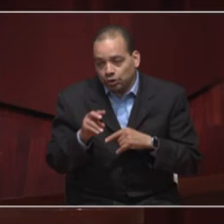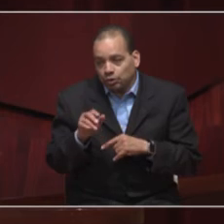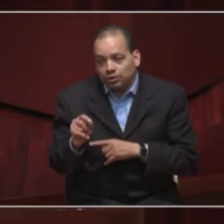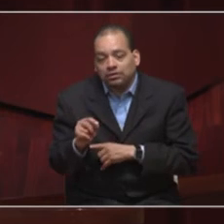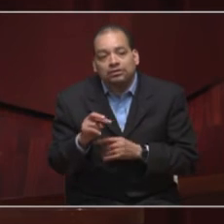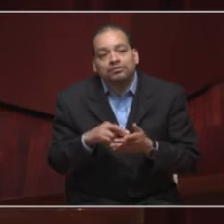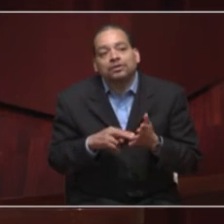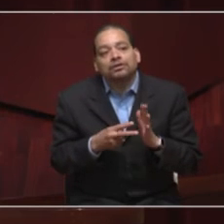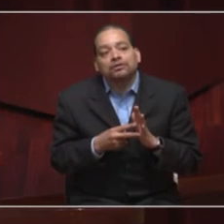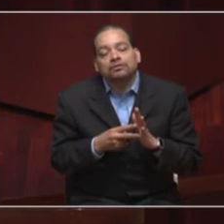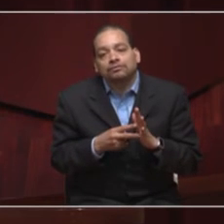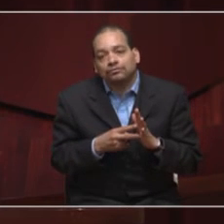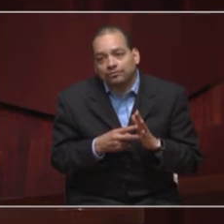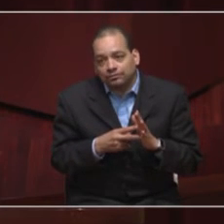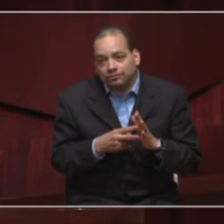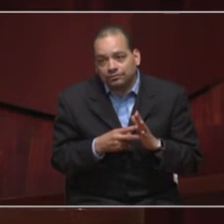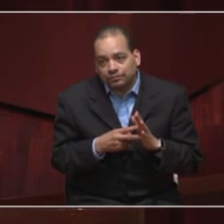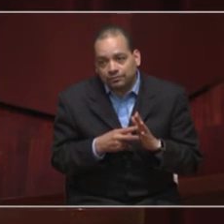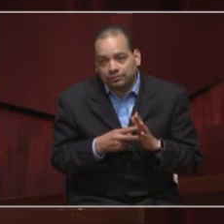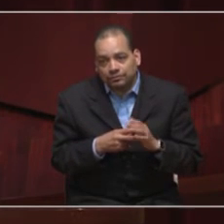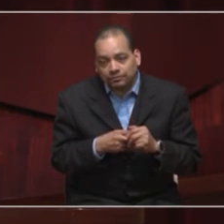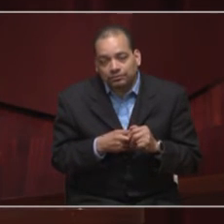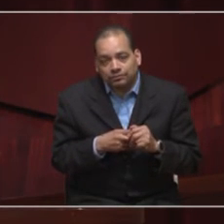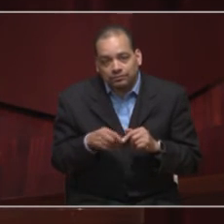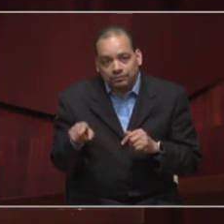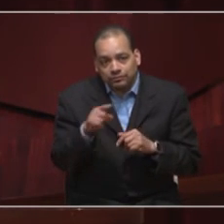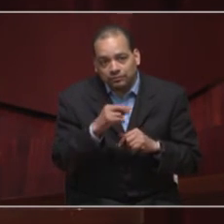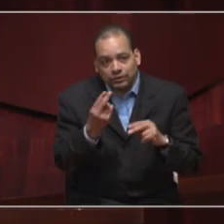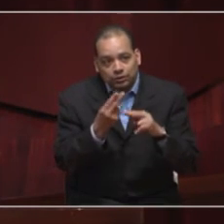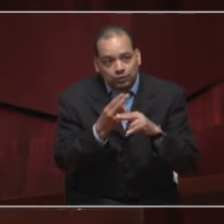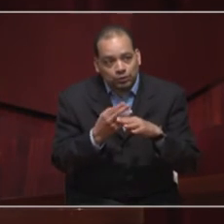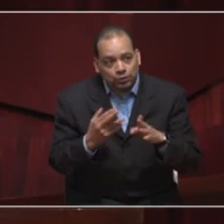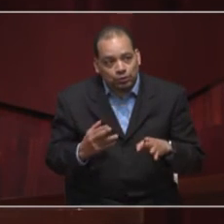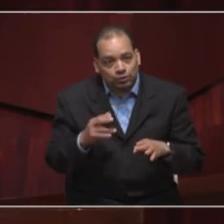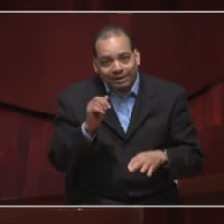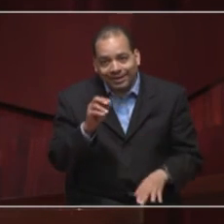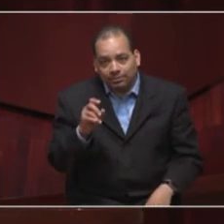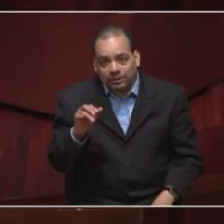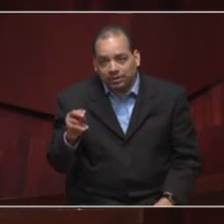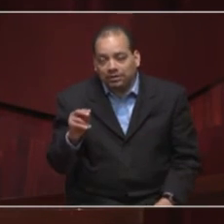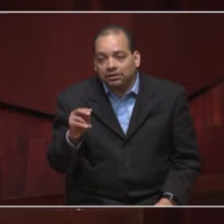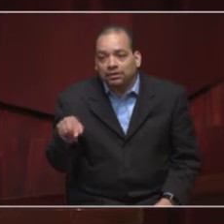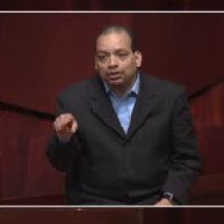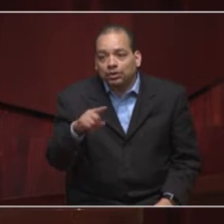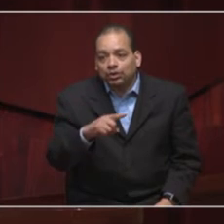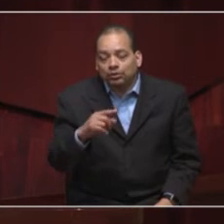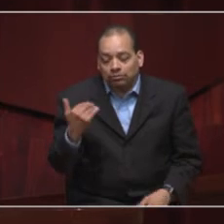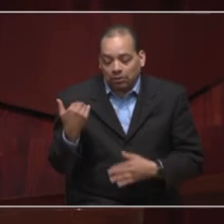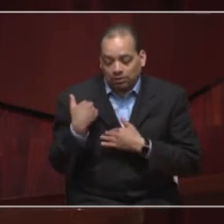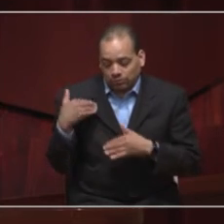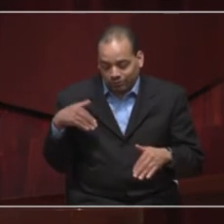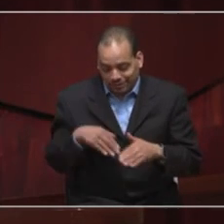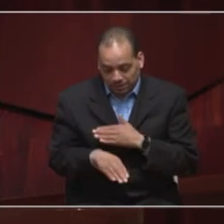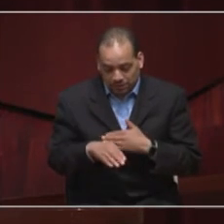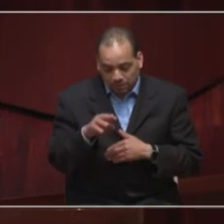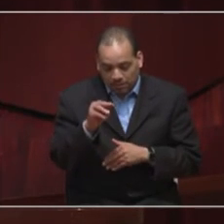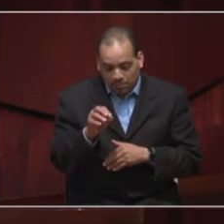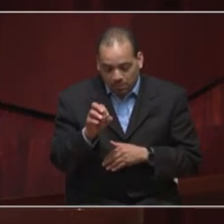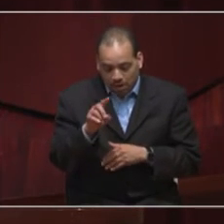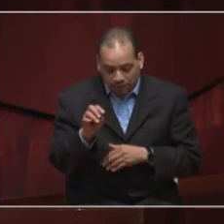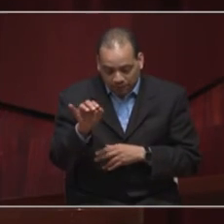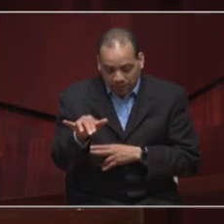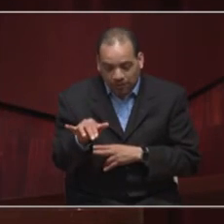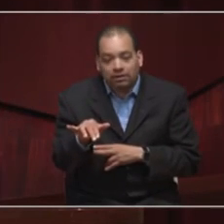was born, which meant that you had to, as user administrators, you had to go in and modify everybody's